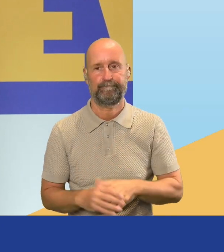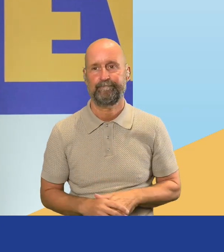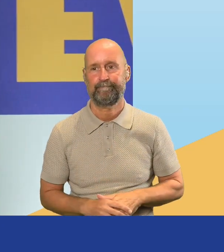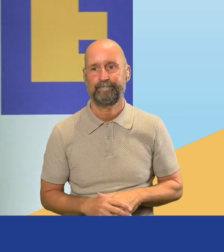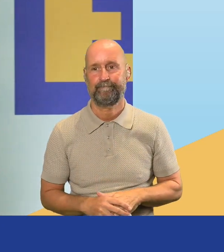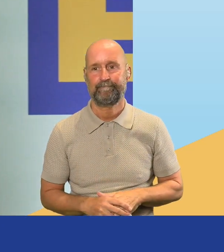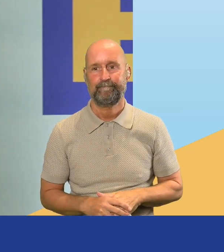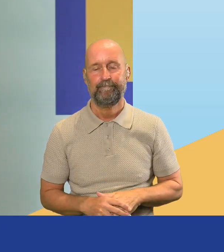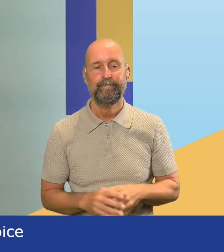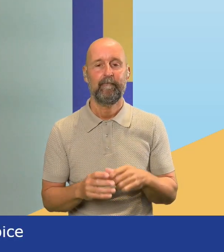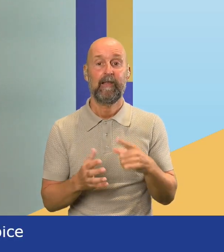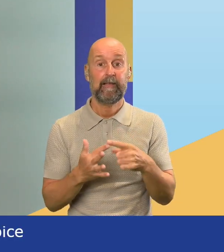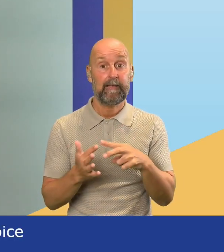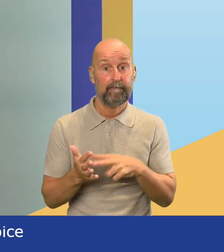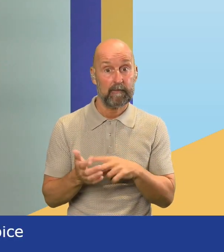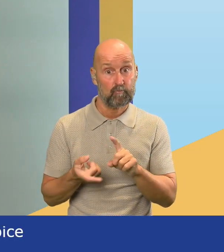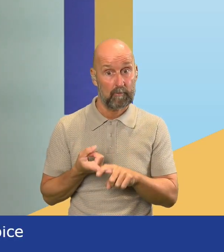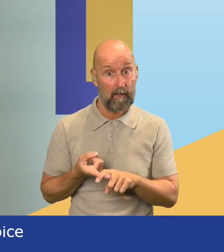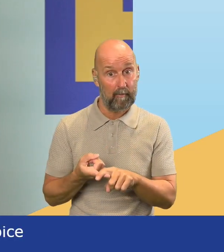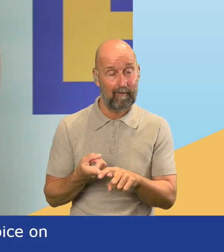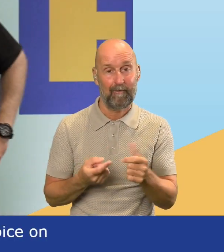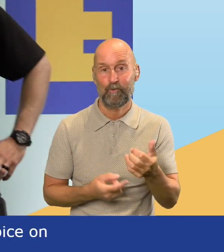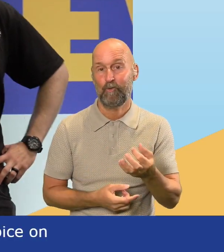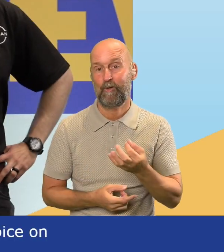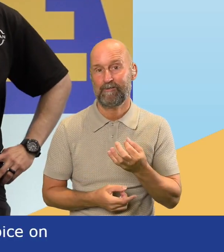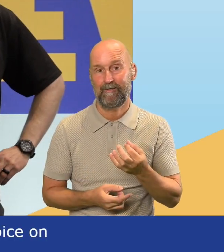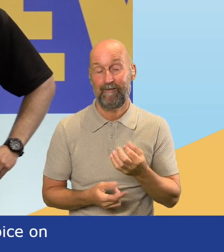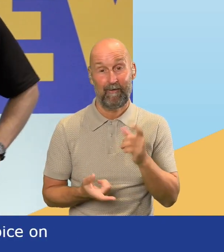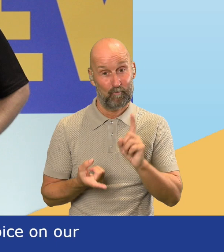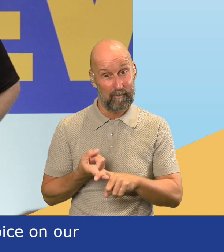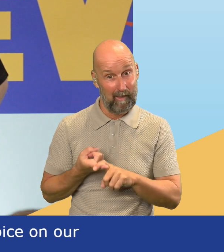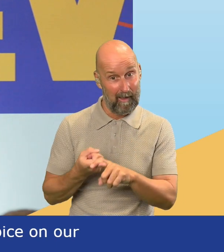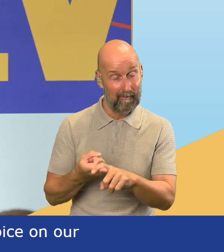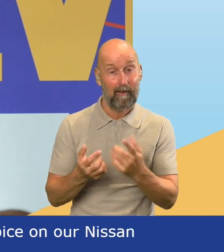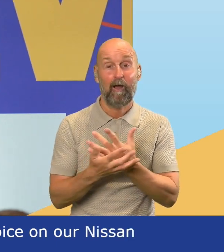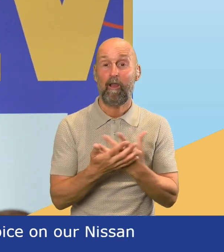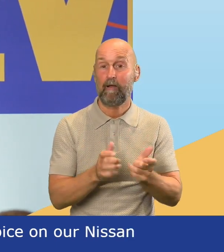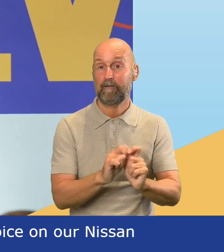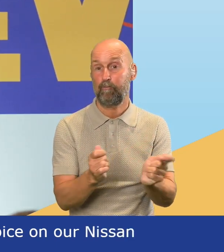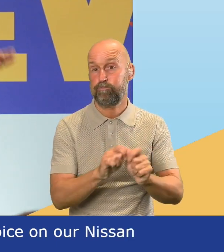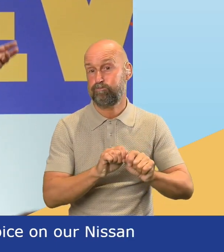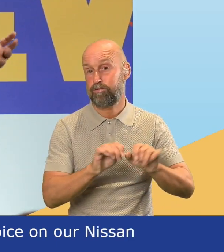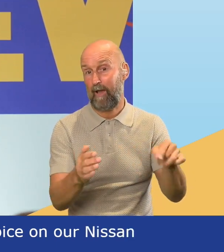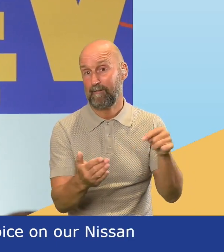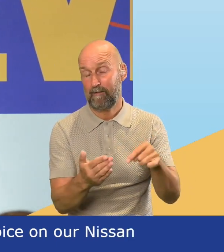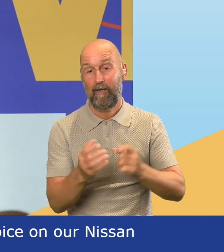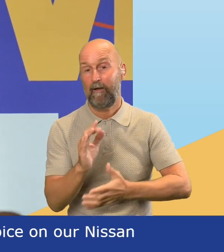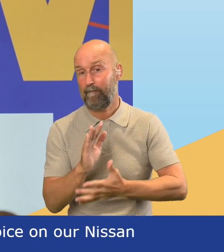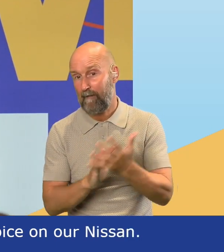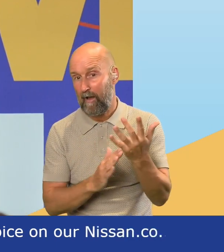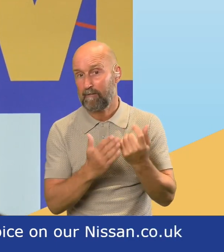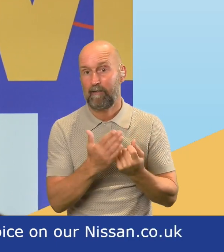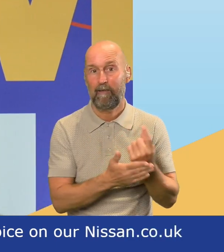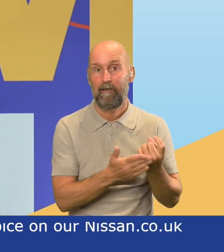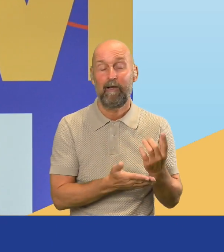So are EVs reliable? Really good question. Are they reliable? There's been a lot of stuff in the press around fires, around other things, which I'm